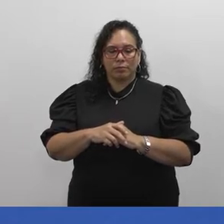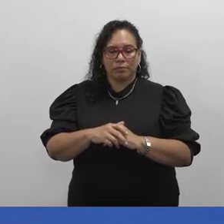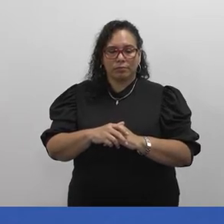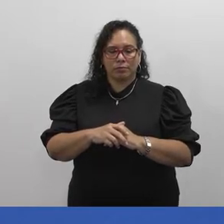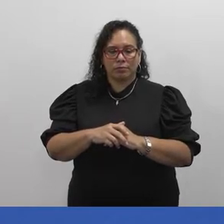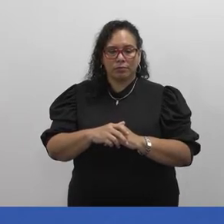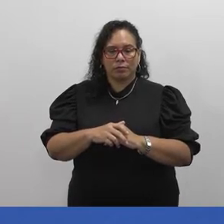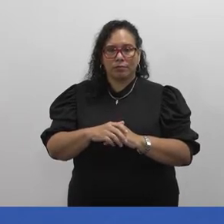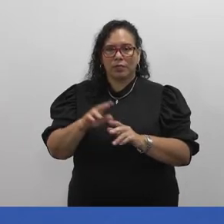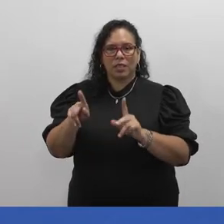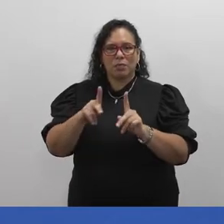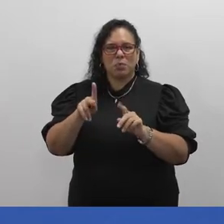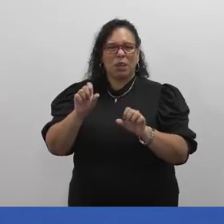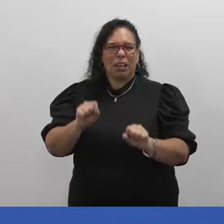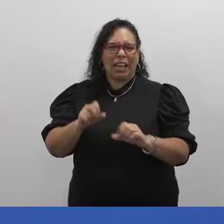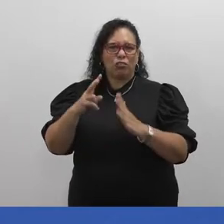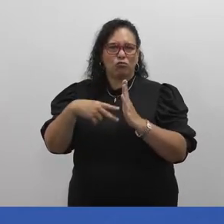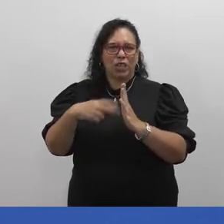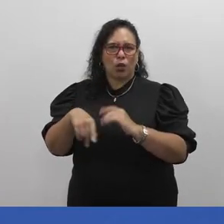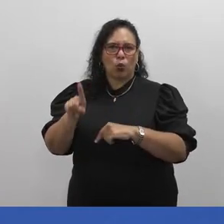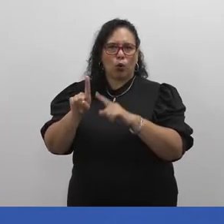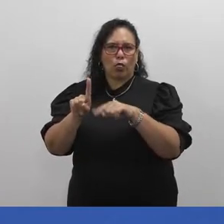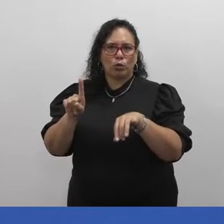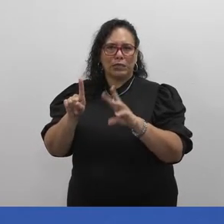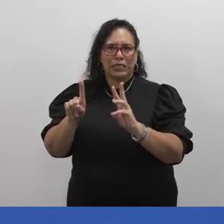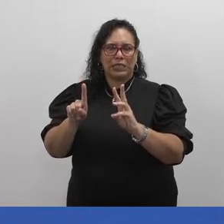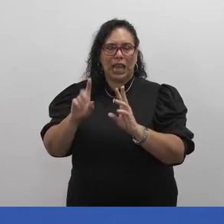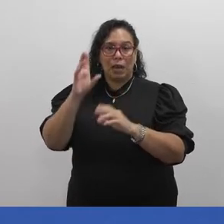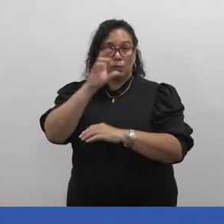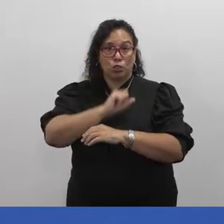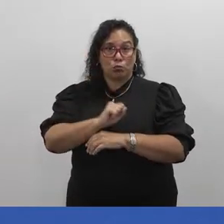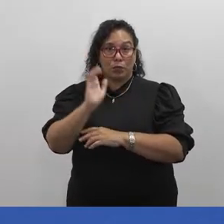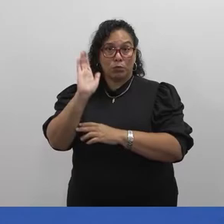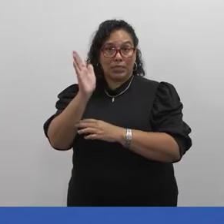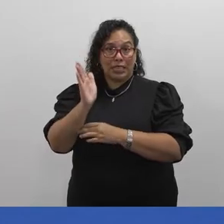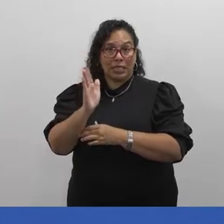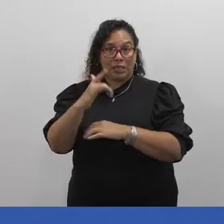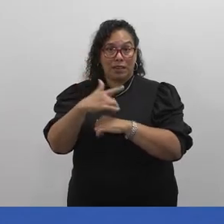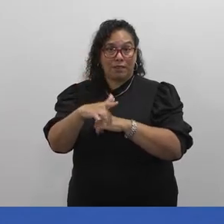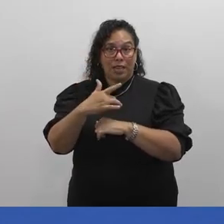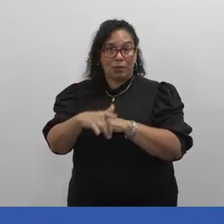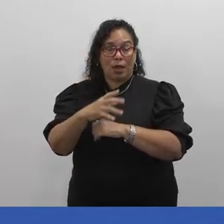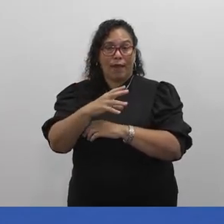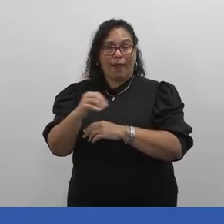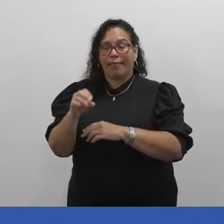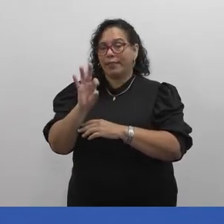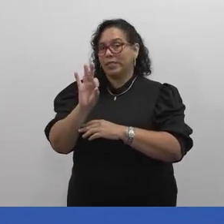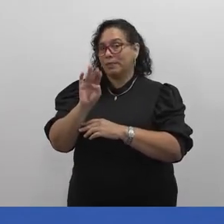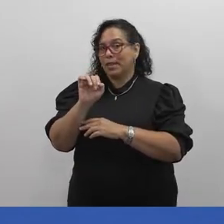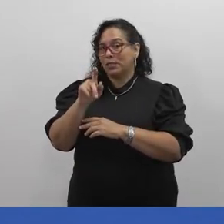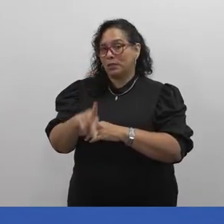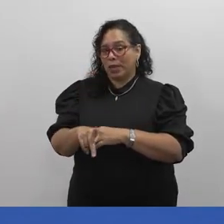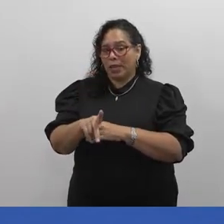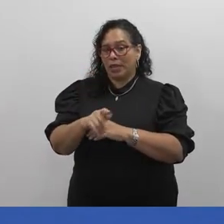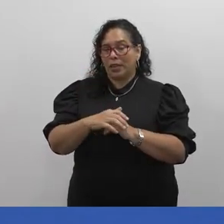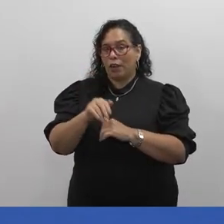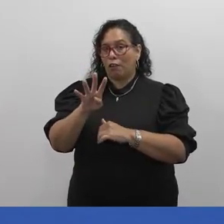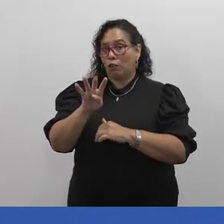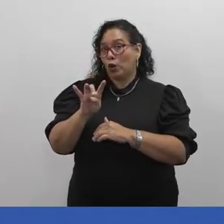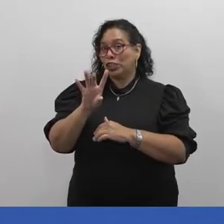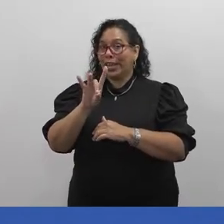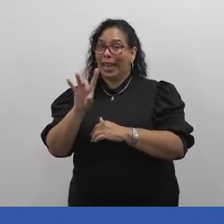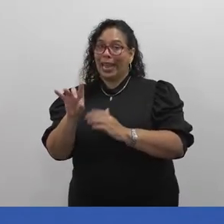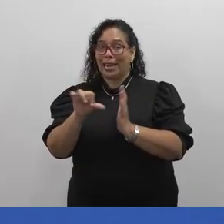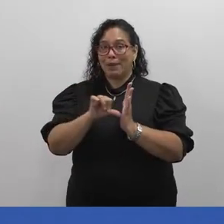so folks can read 1-6. I'm assuming this presentation will be available as well as the facilities master plan in its glorious 488